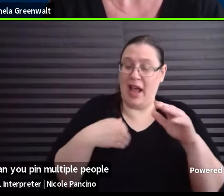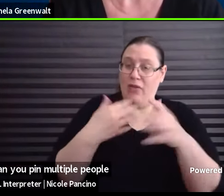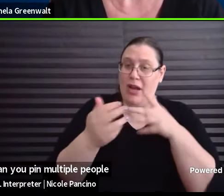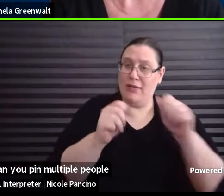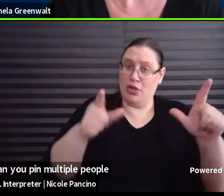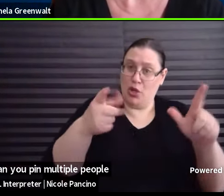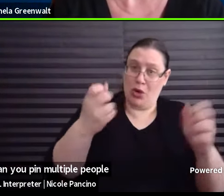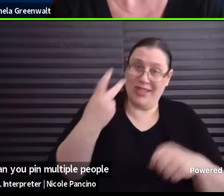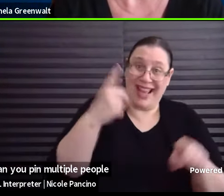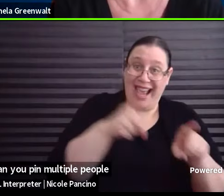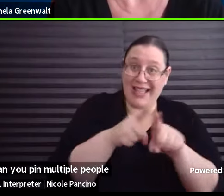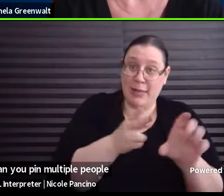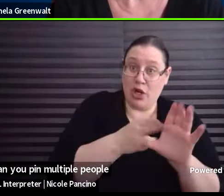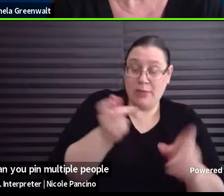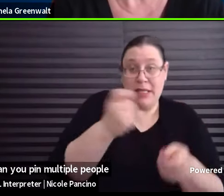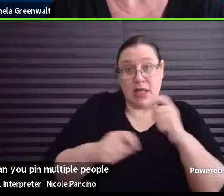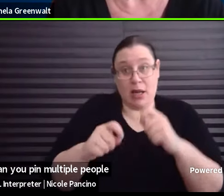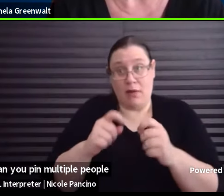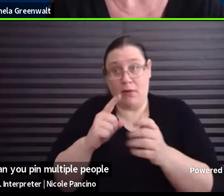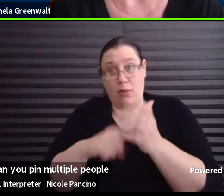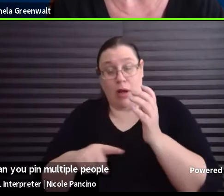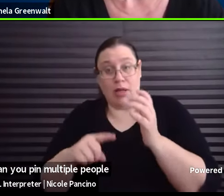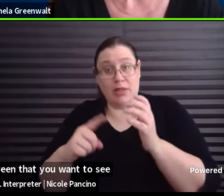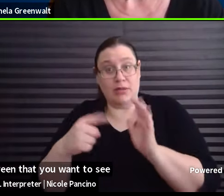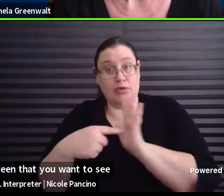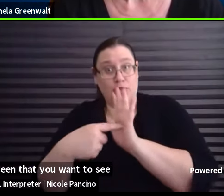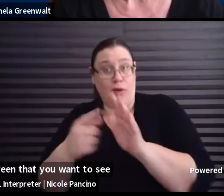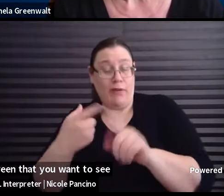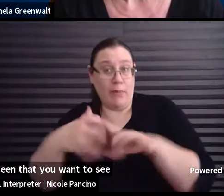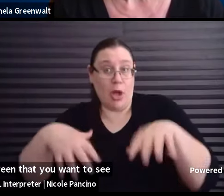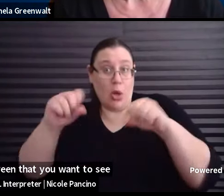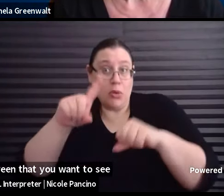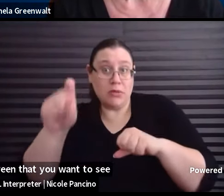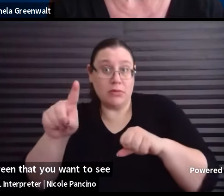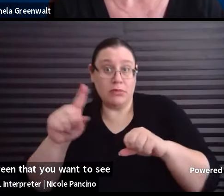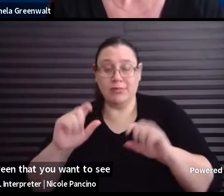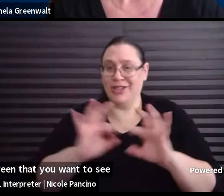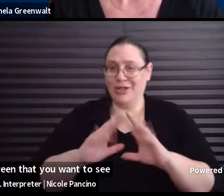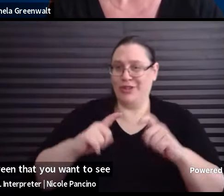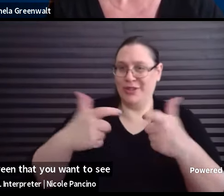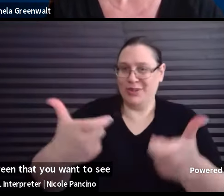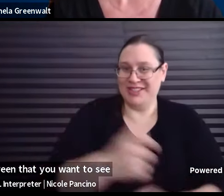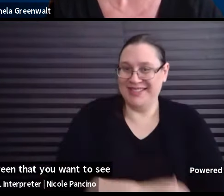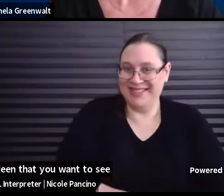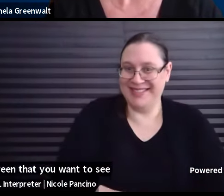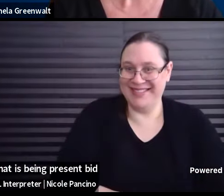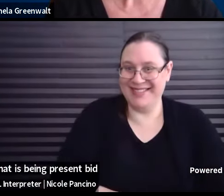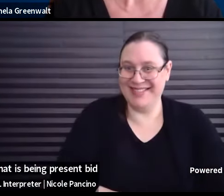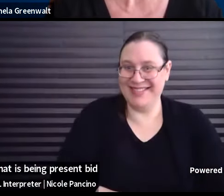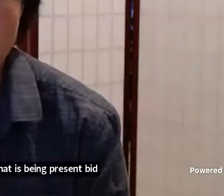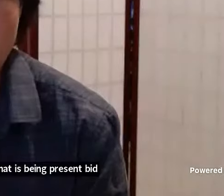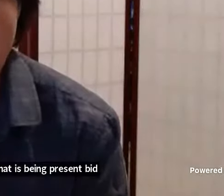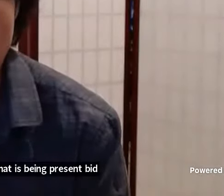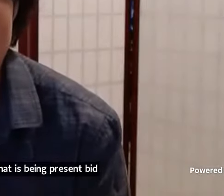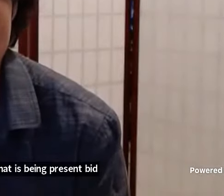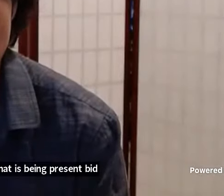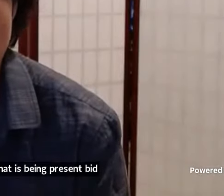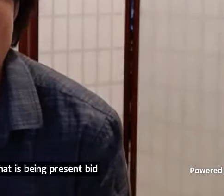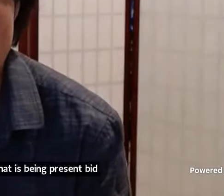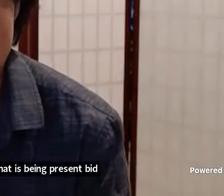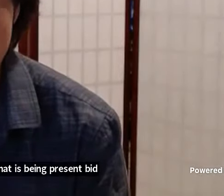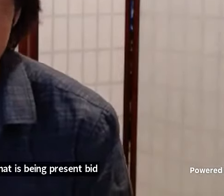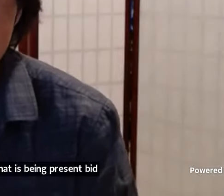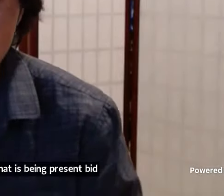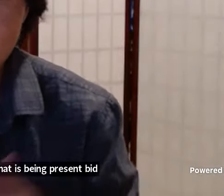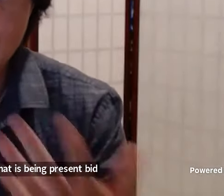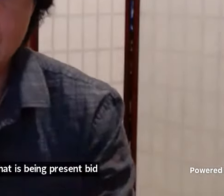as a participant rather than what's being presented by the host? Yeah, exactly. Oh, So wow, that's very you would cool. change your view to gallery view,